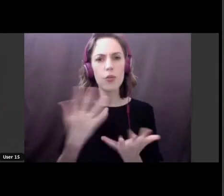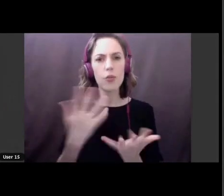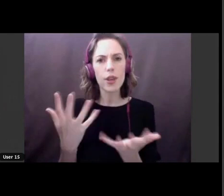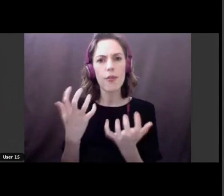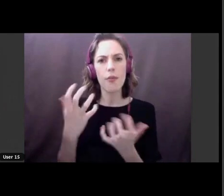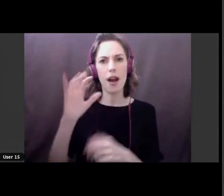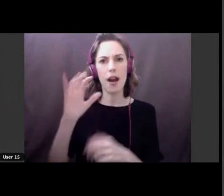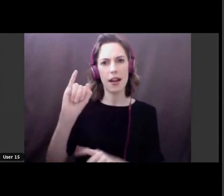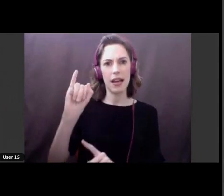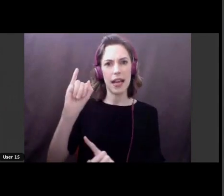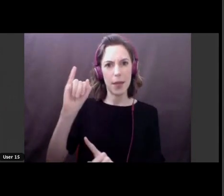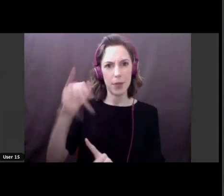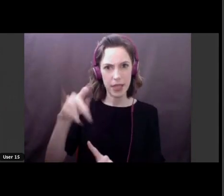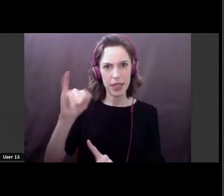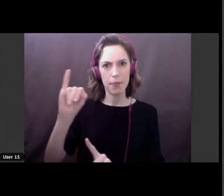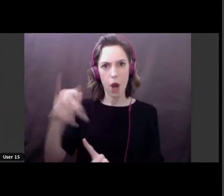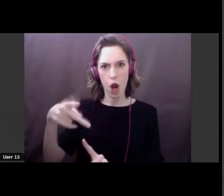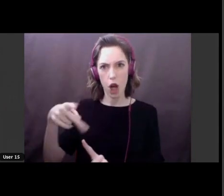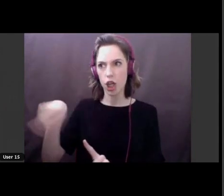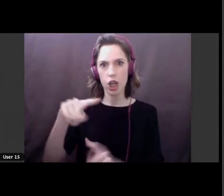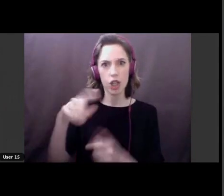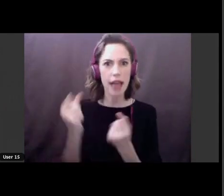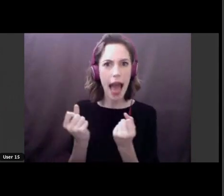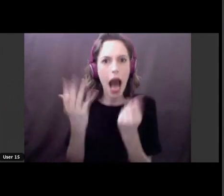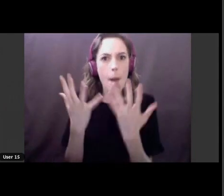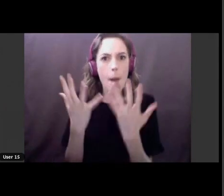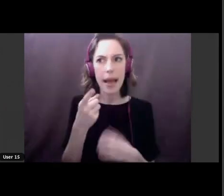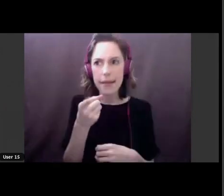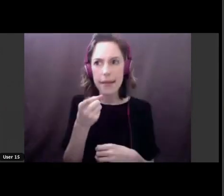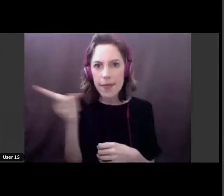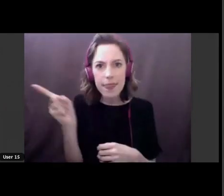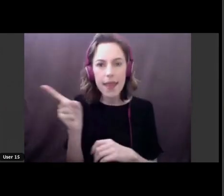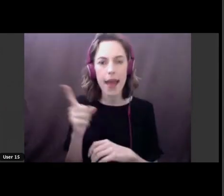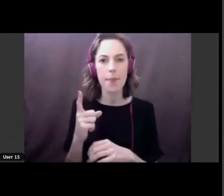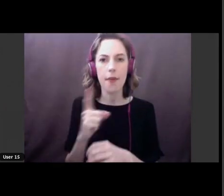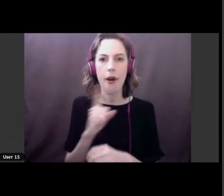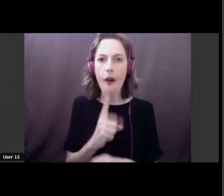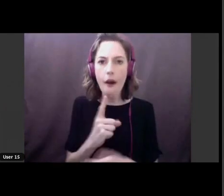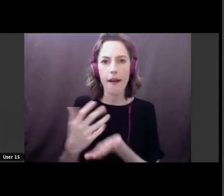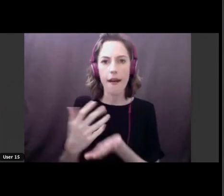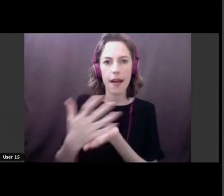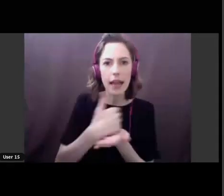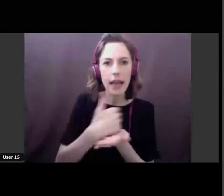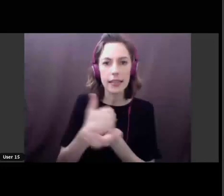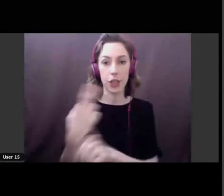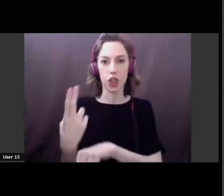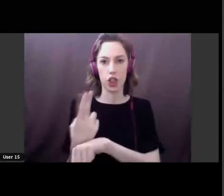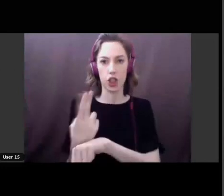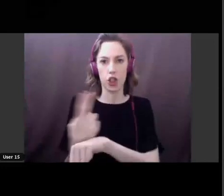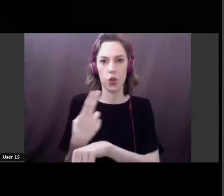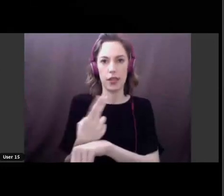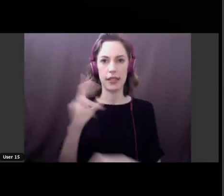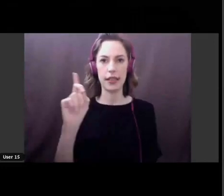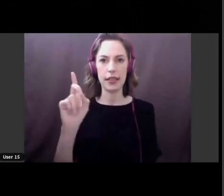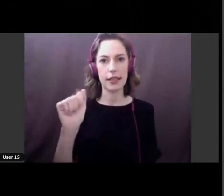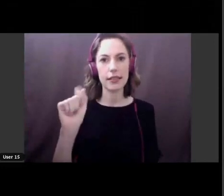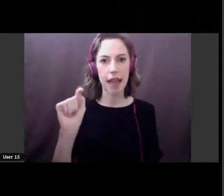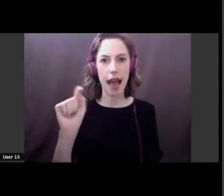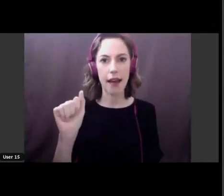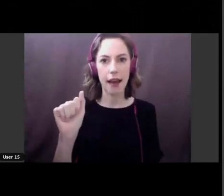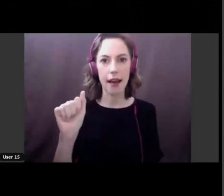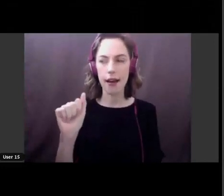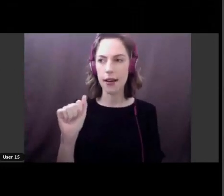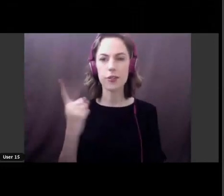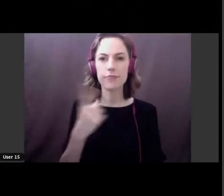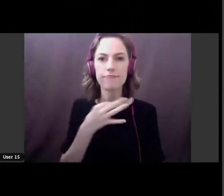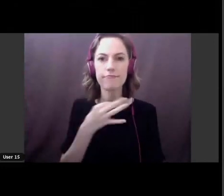of what's going on in the field. And then, as I said before, make recommendations for how best to align that data tool with the